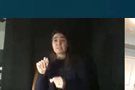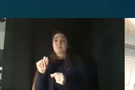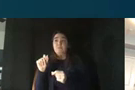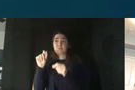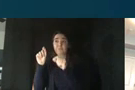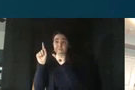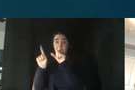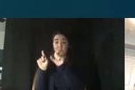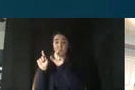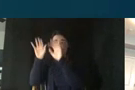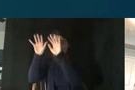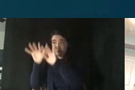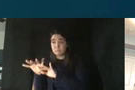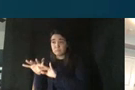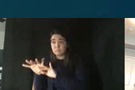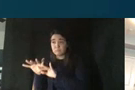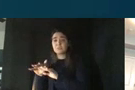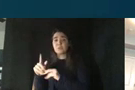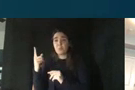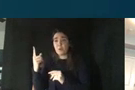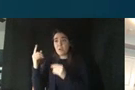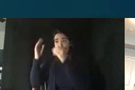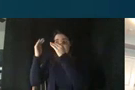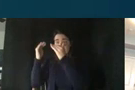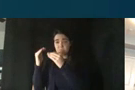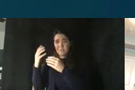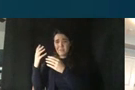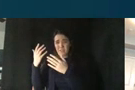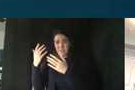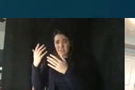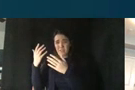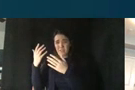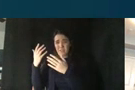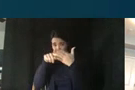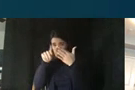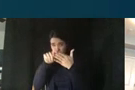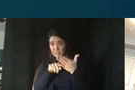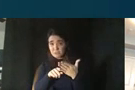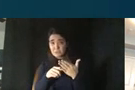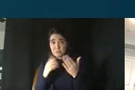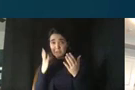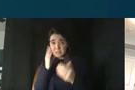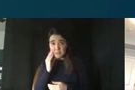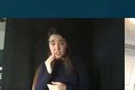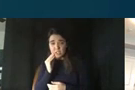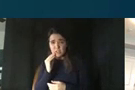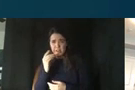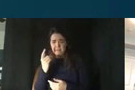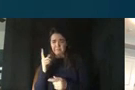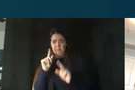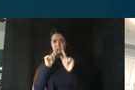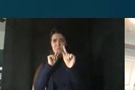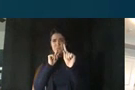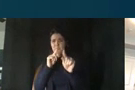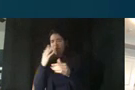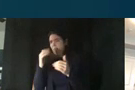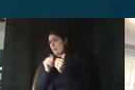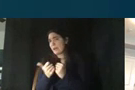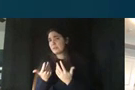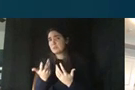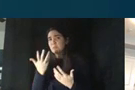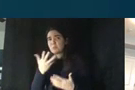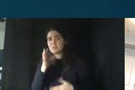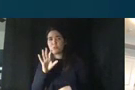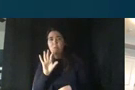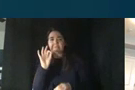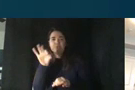one is, have you been canceled? And if so, how do you respond to that? What are your, if you have any tips to helping